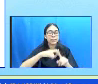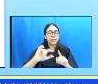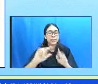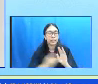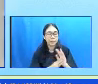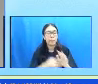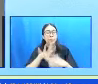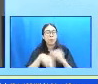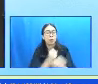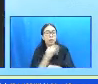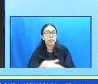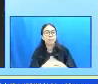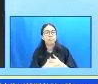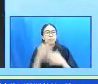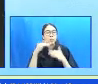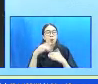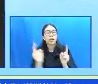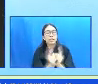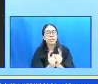Thank you.